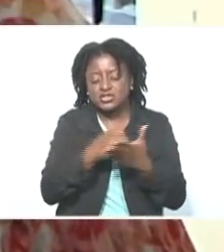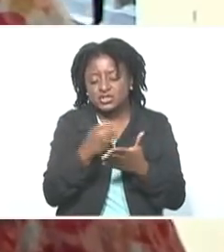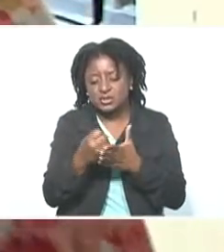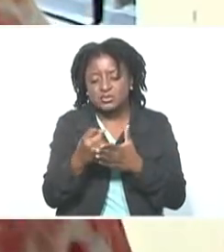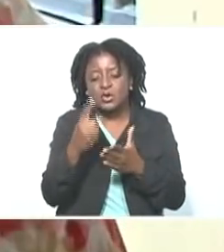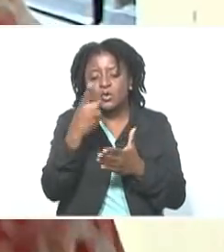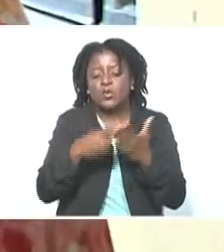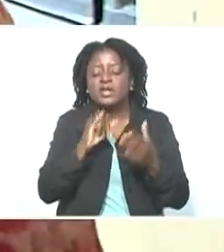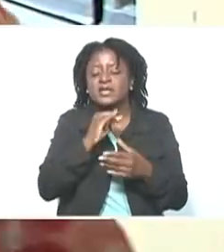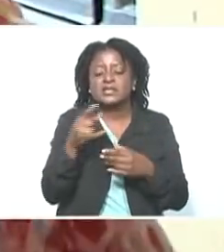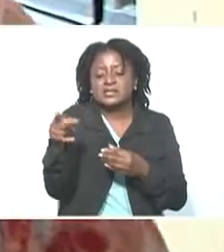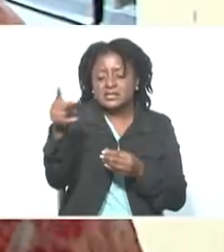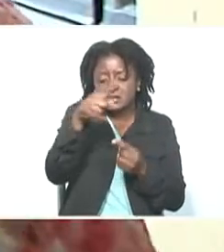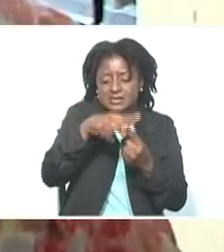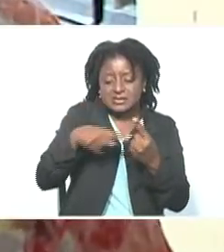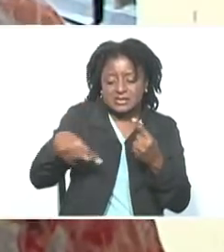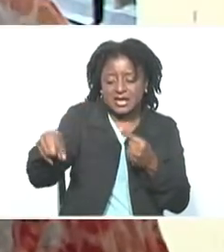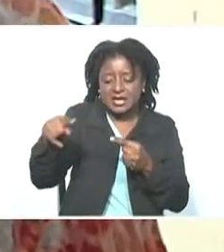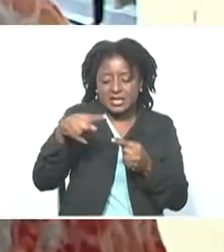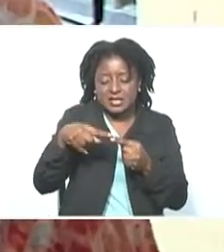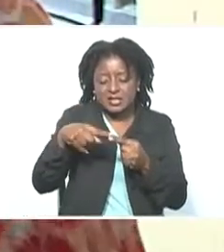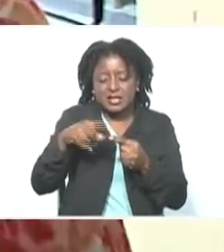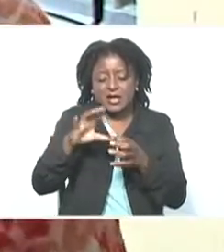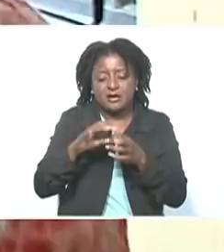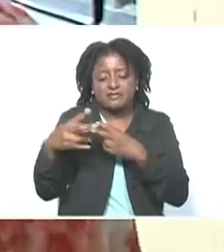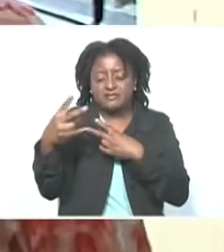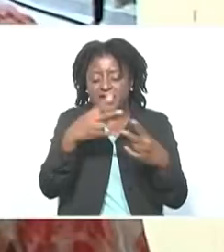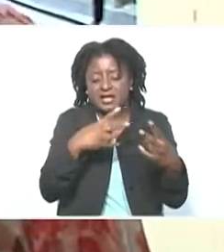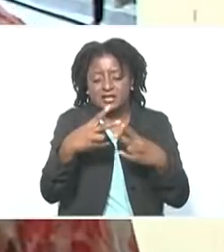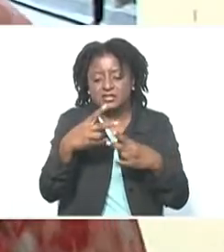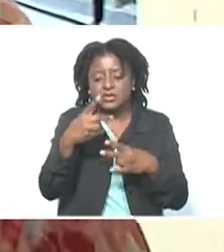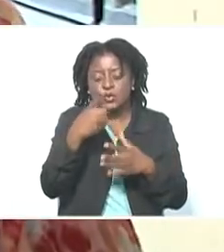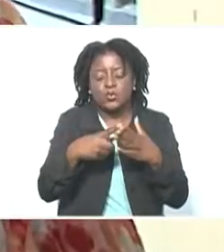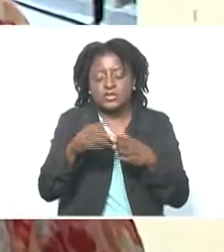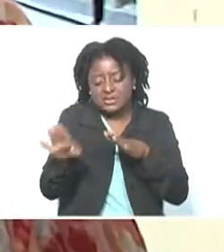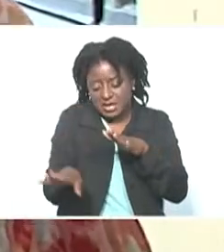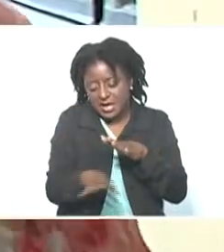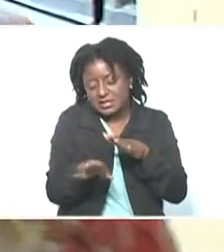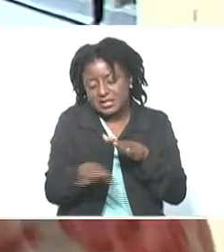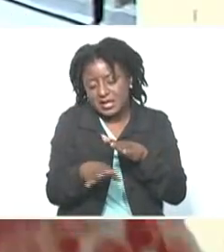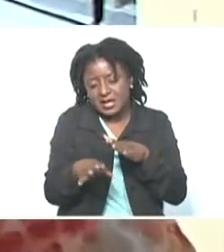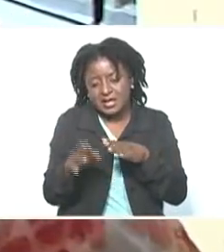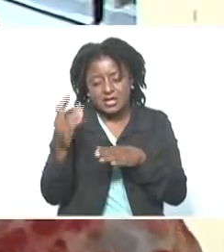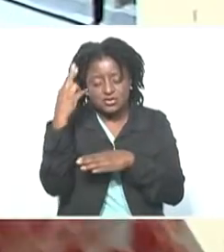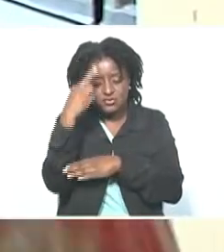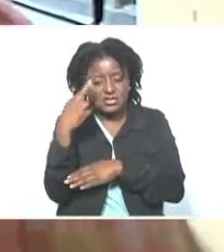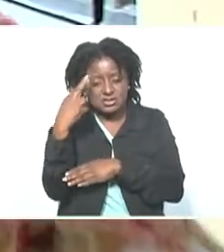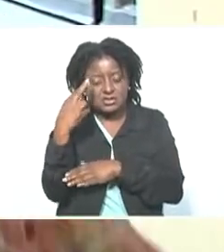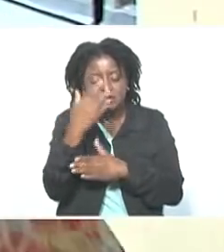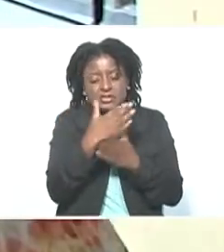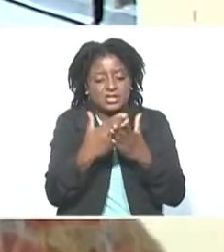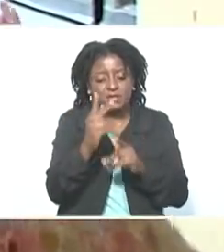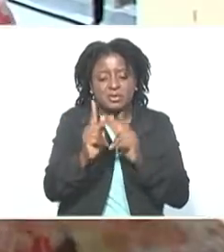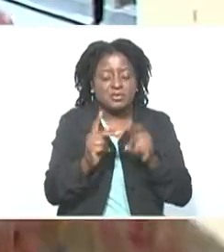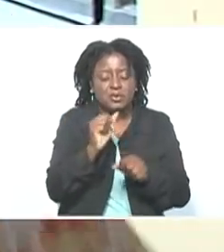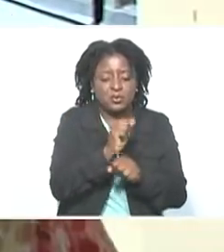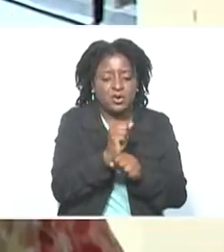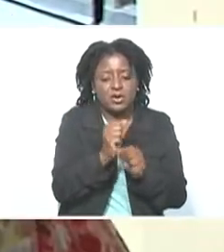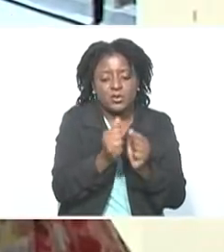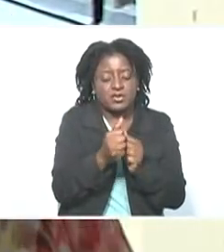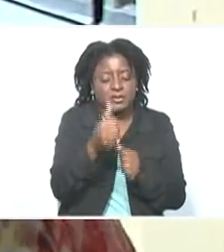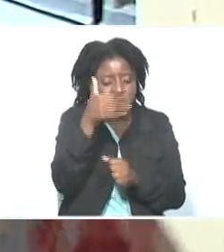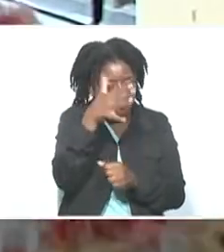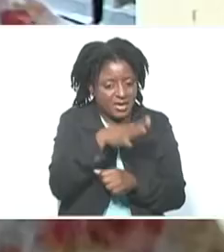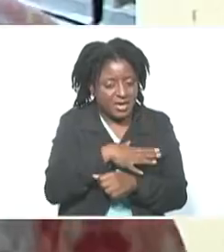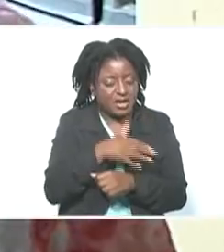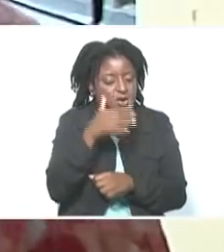cycle of violence, what's the underlying causes of all these things. And then some people have to work with men, some work with women, some like this, you work with